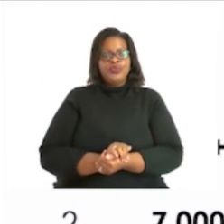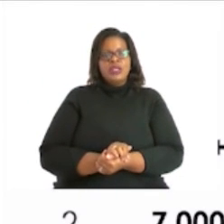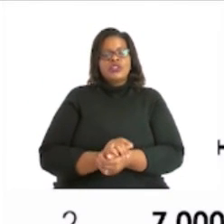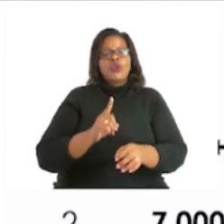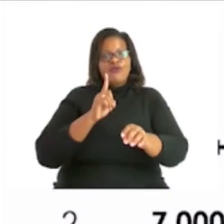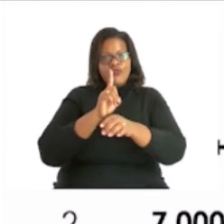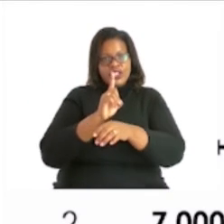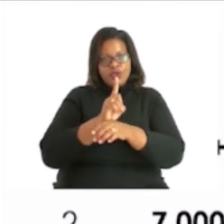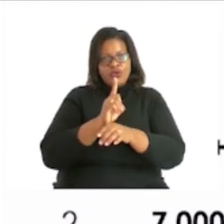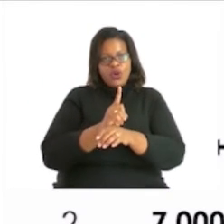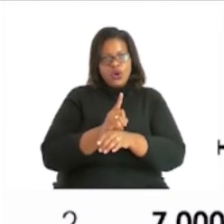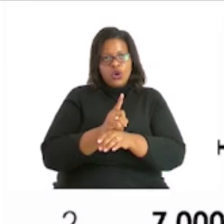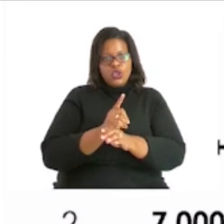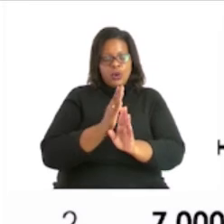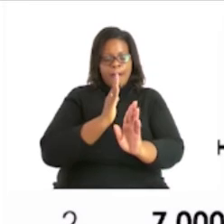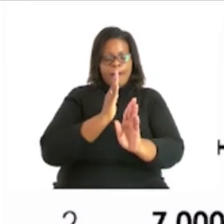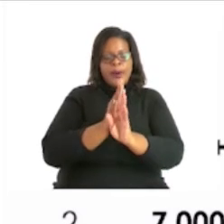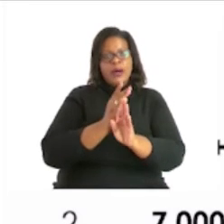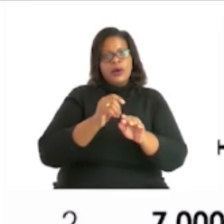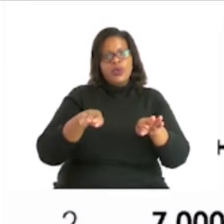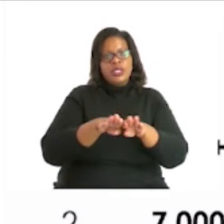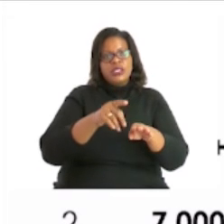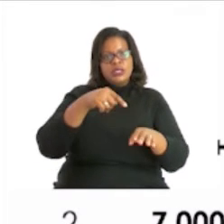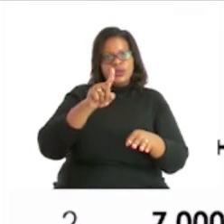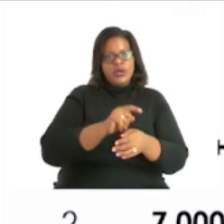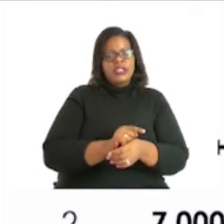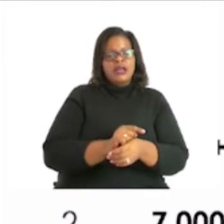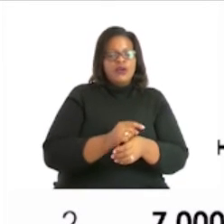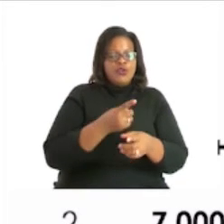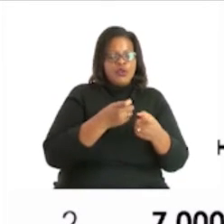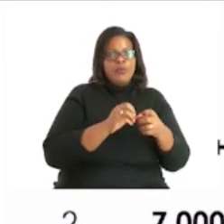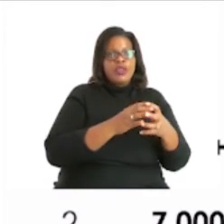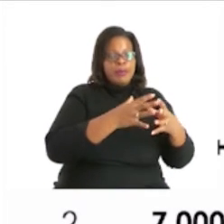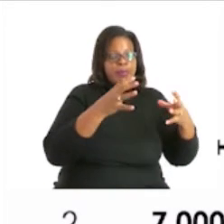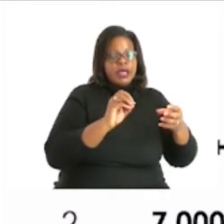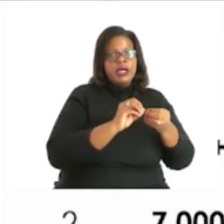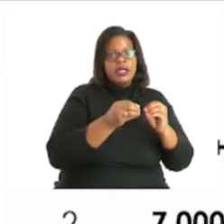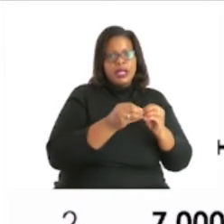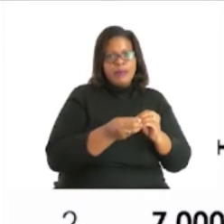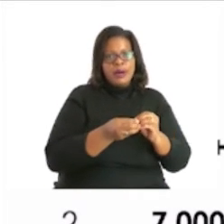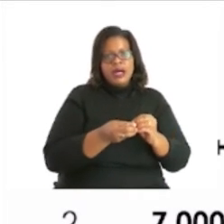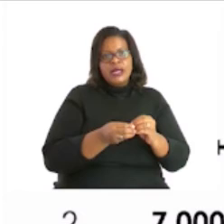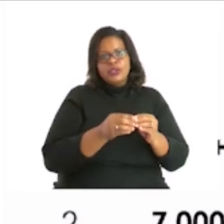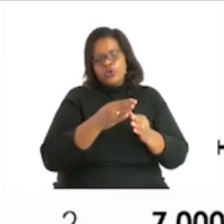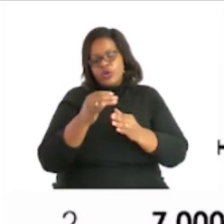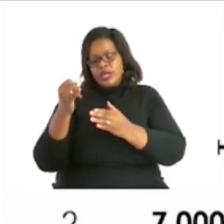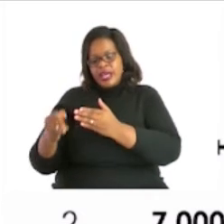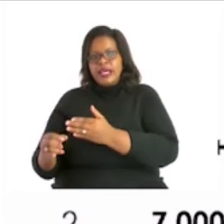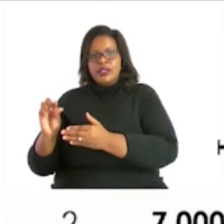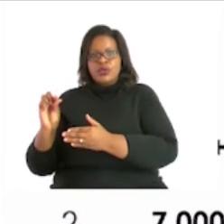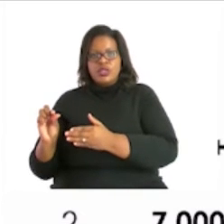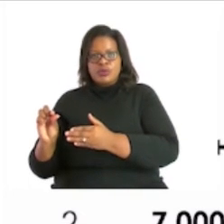arranged from the biggest value to the smallest value, and then we added together.